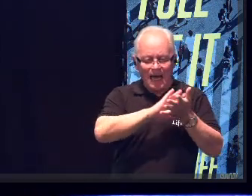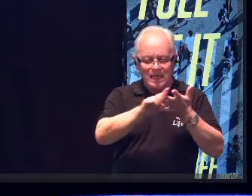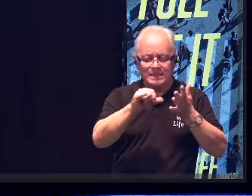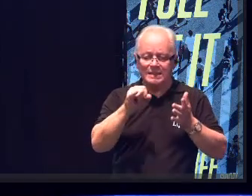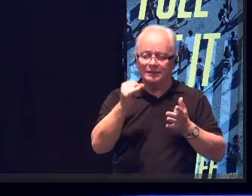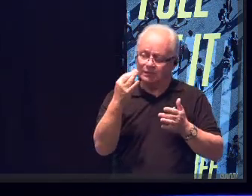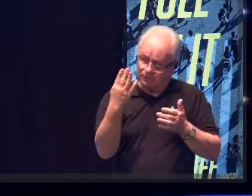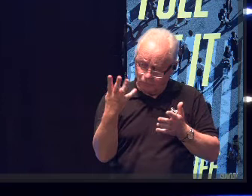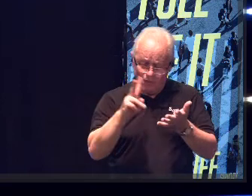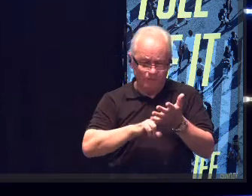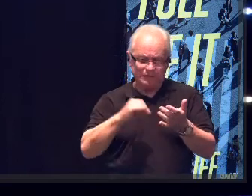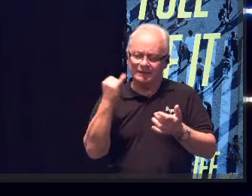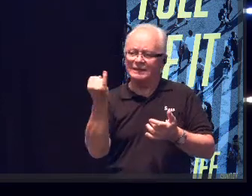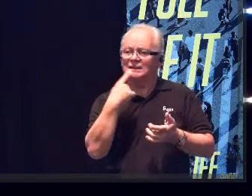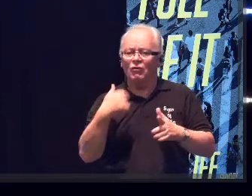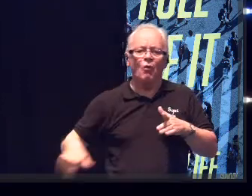our righteousness